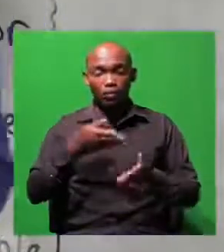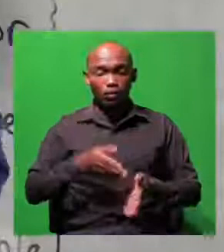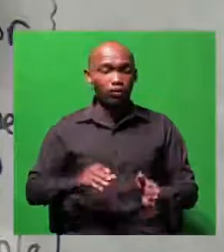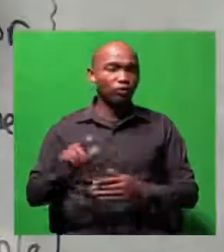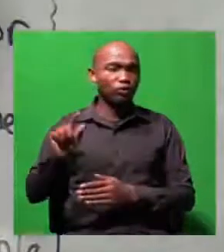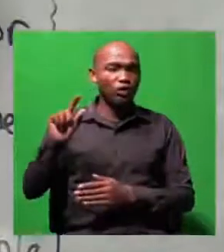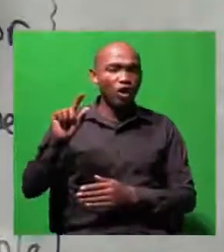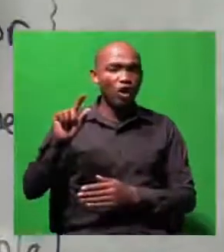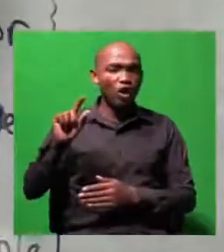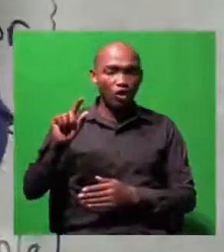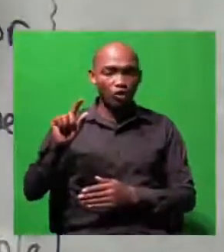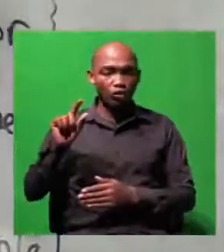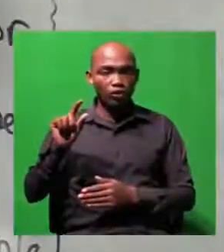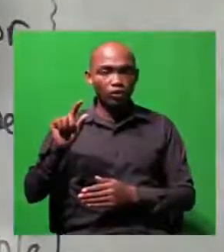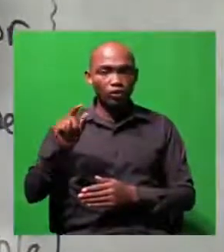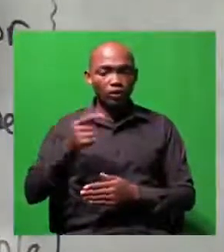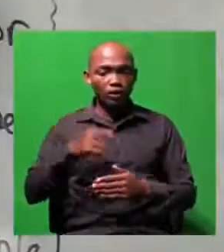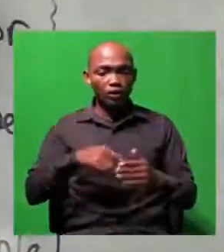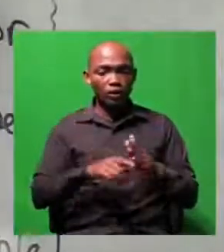produced low